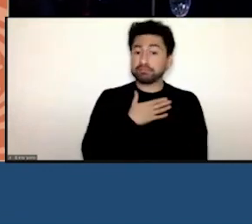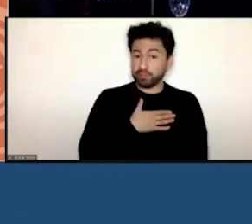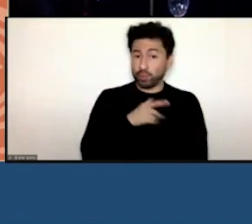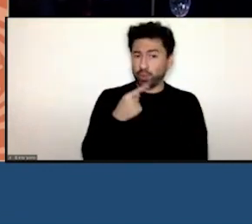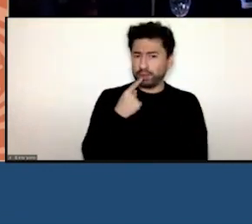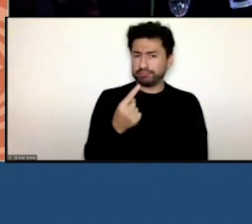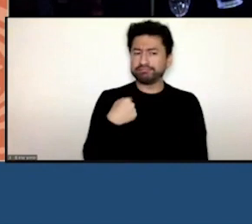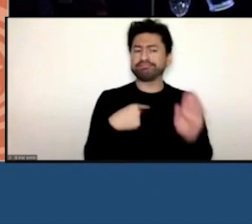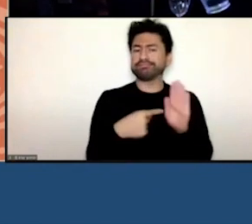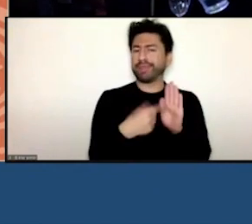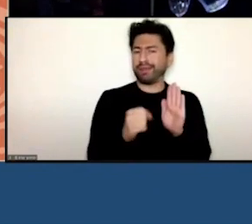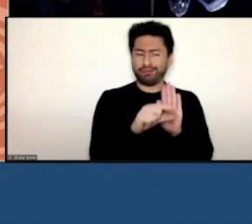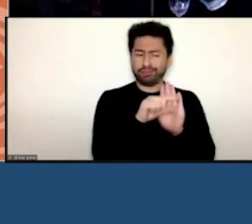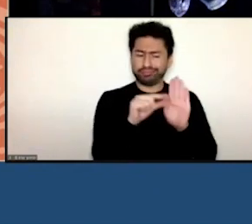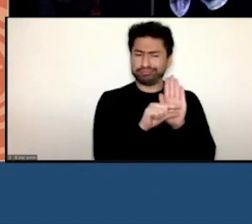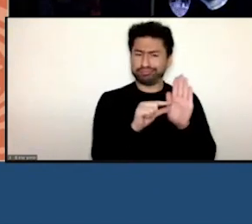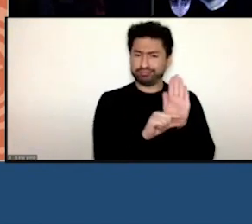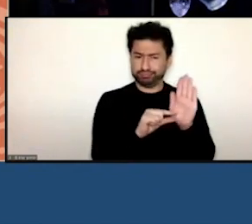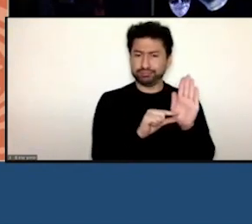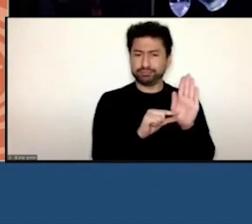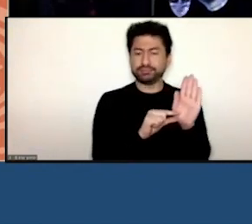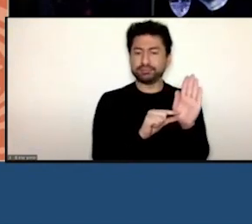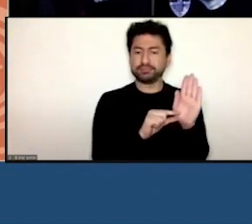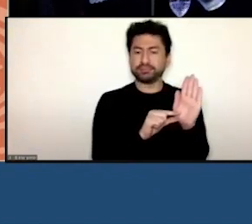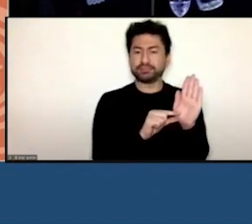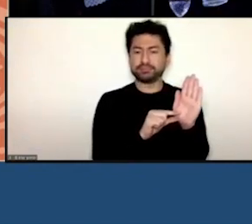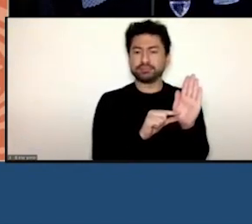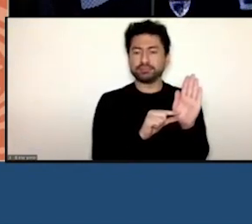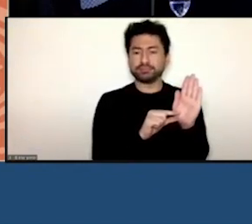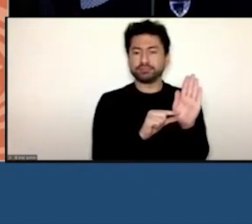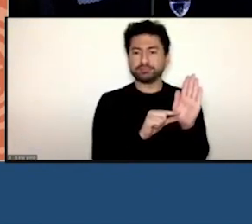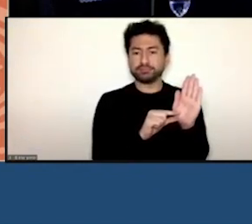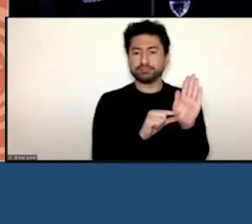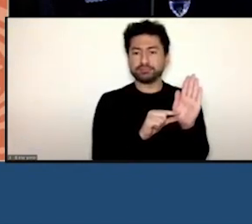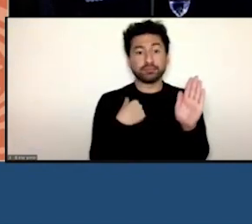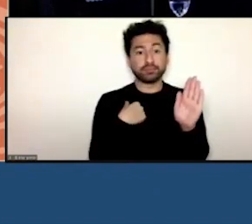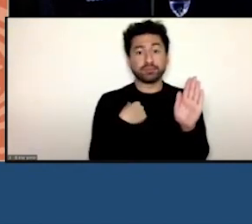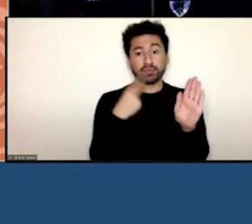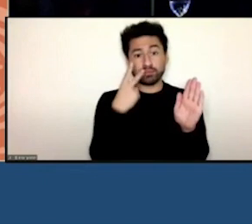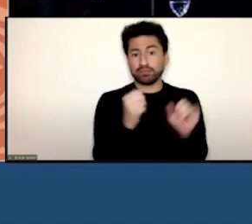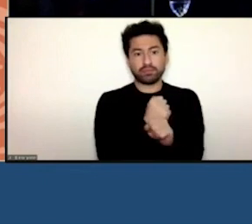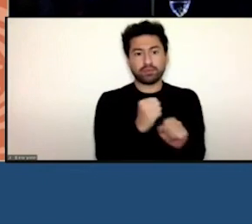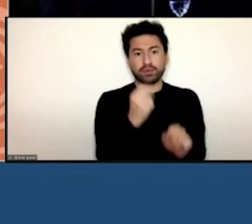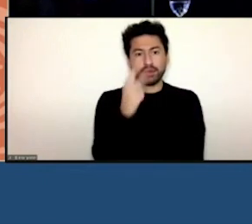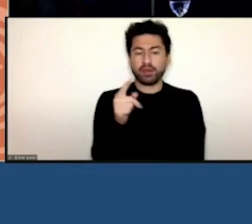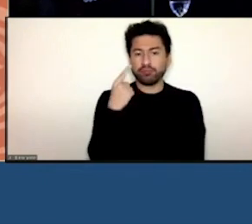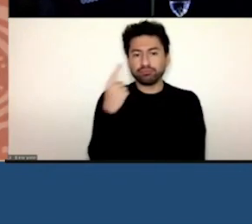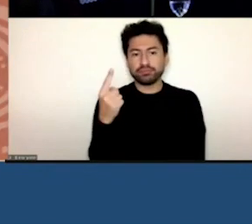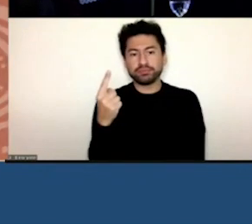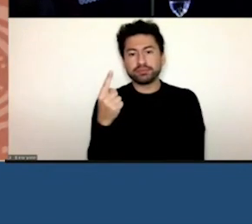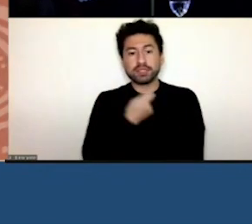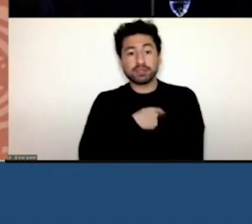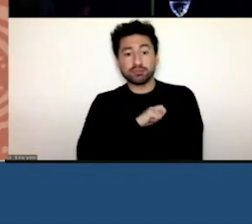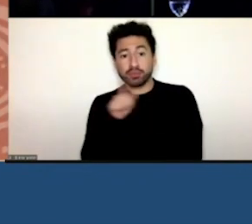the central messages that you will find in this document, and which I can't really see because this Spanish, is it